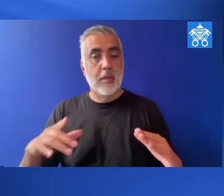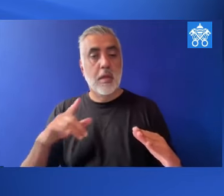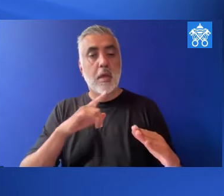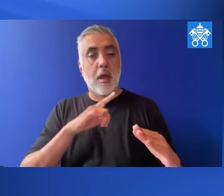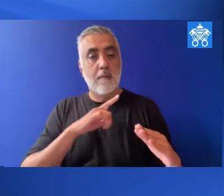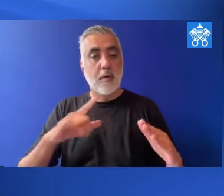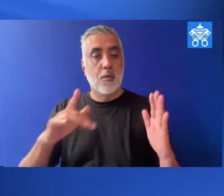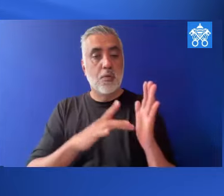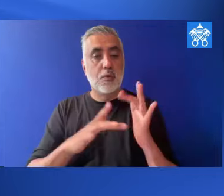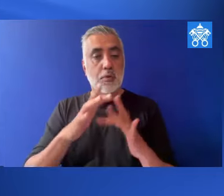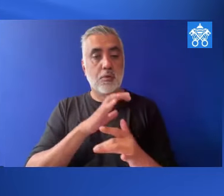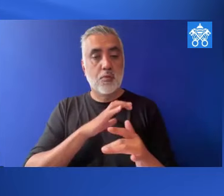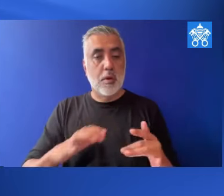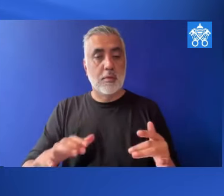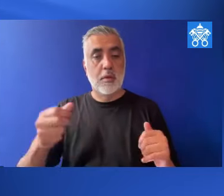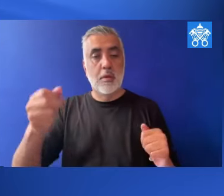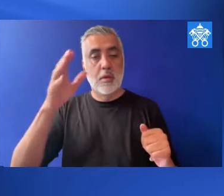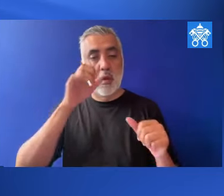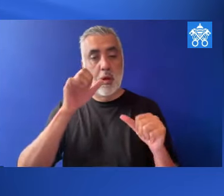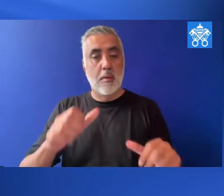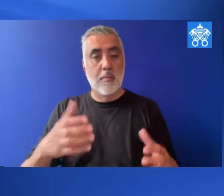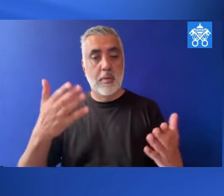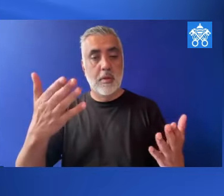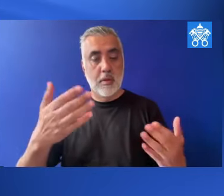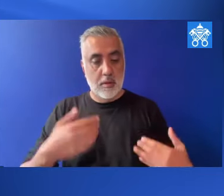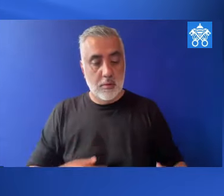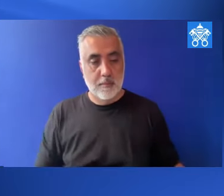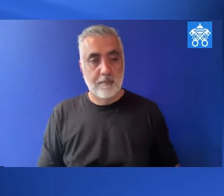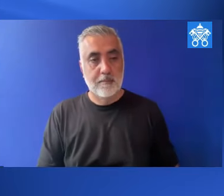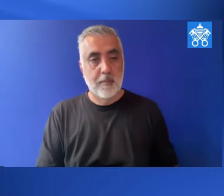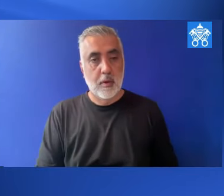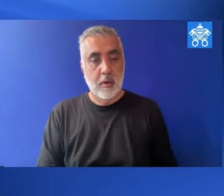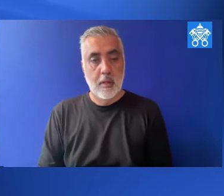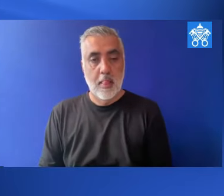peace of our Lord Jesus Christ. God bless you.